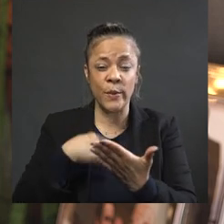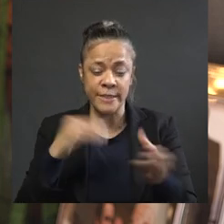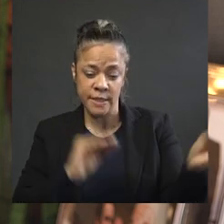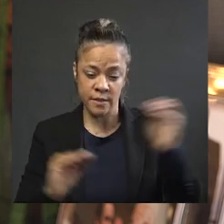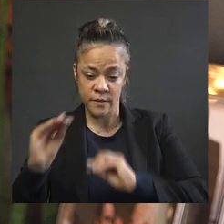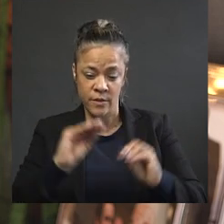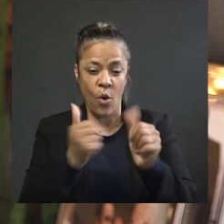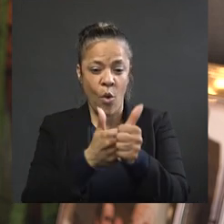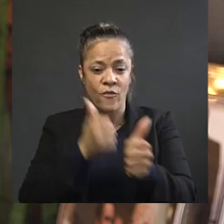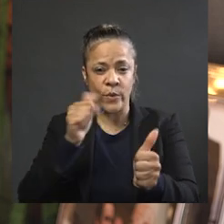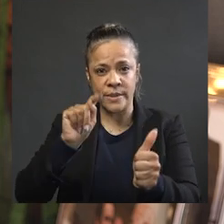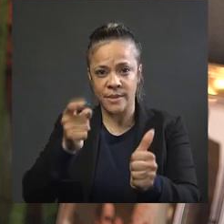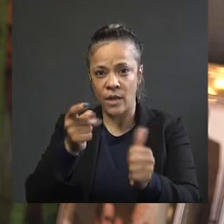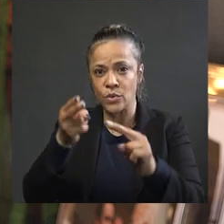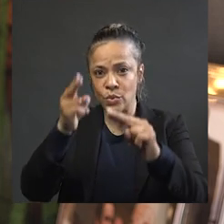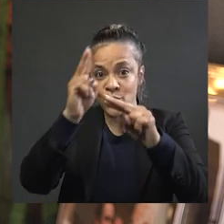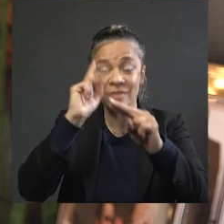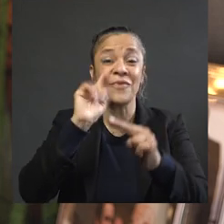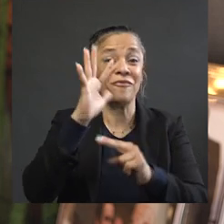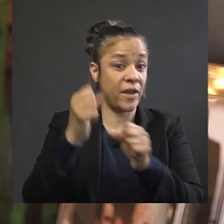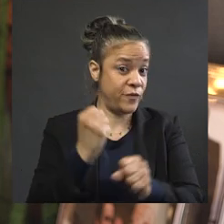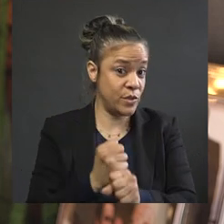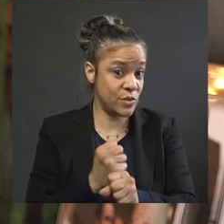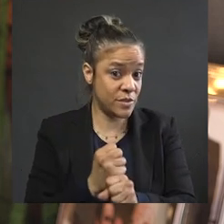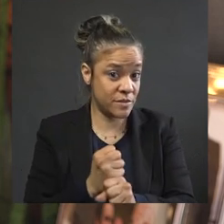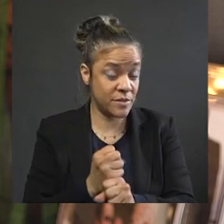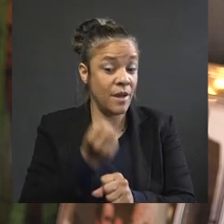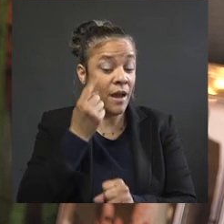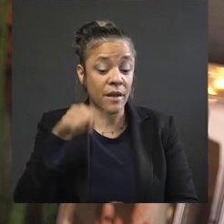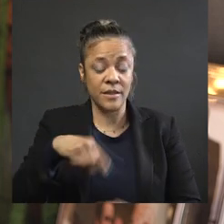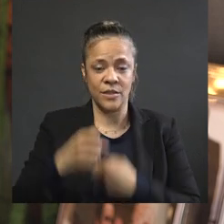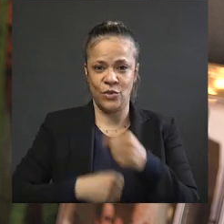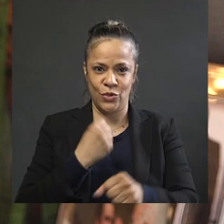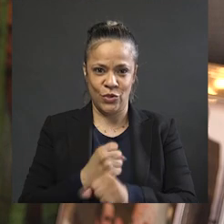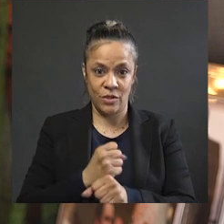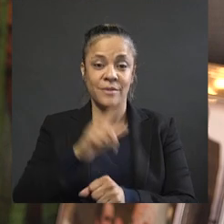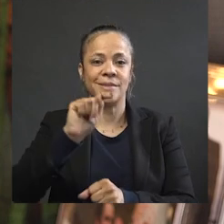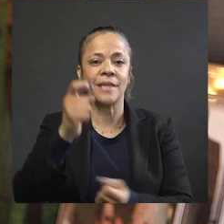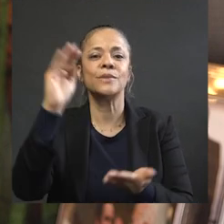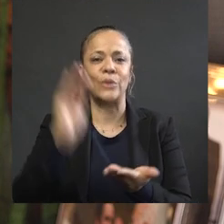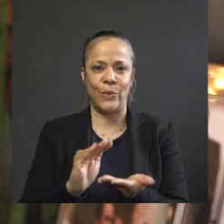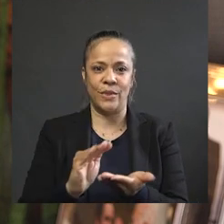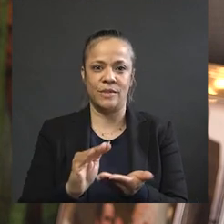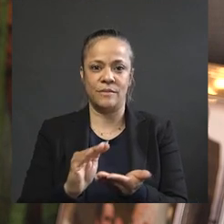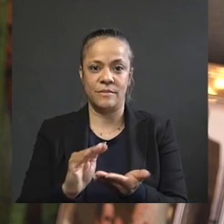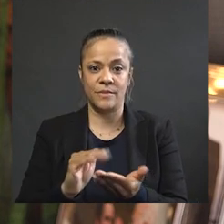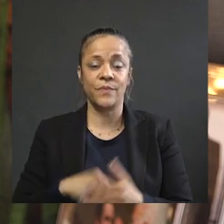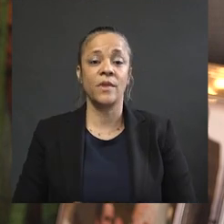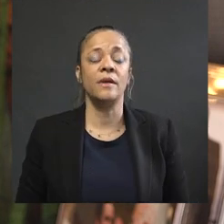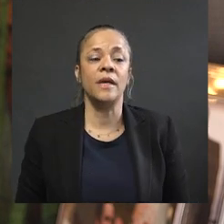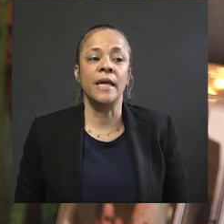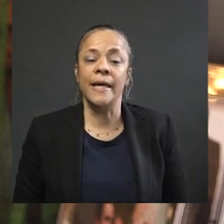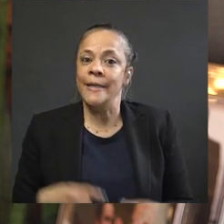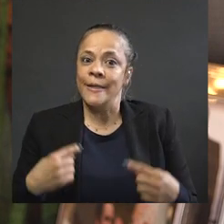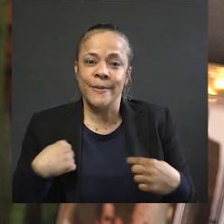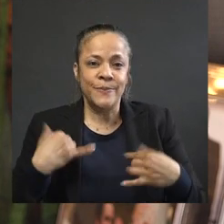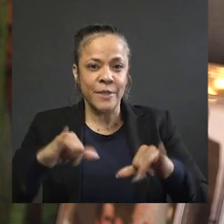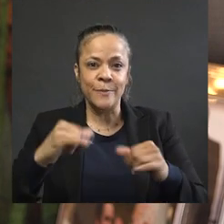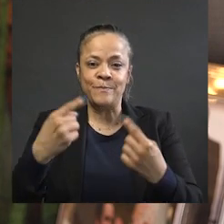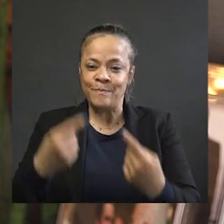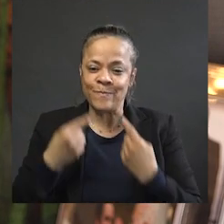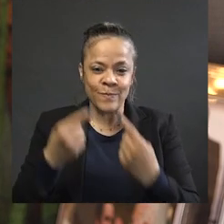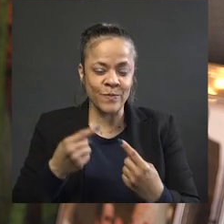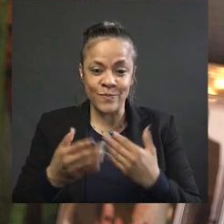responsibility, where we've crafted budgets that have avoided tax increases for 5 years, capped off with this year's tax decrease. We did